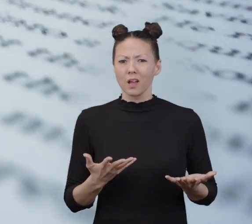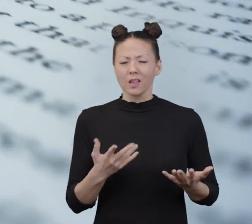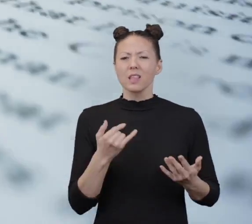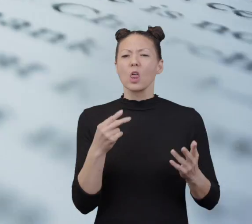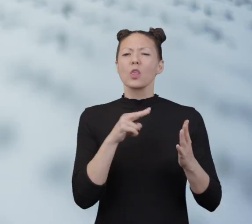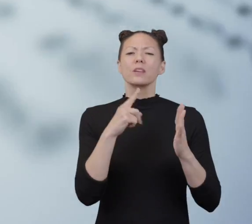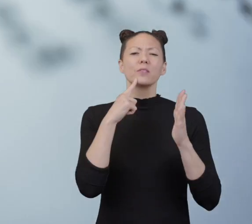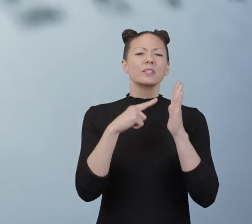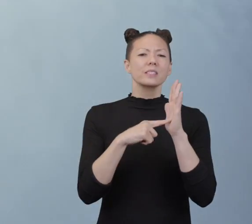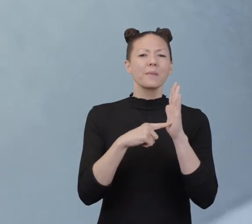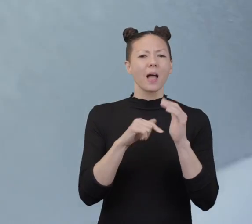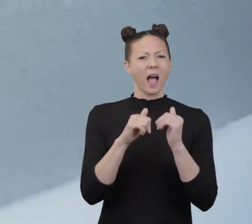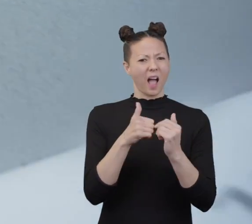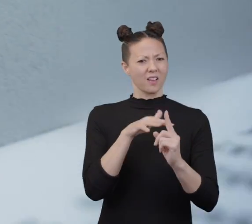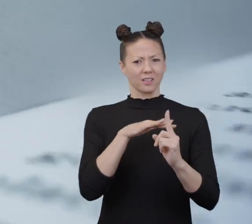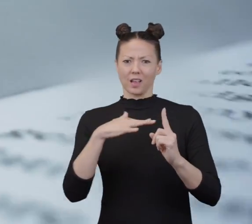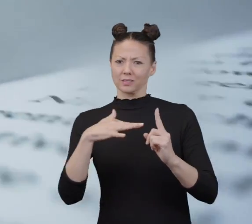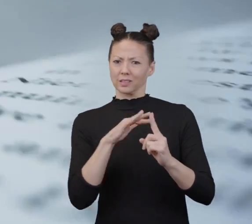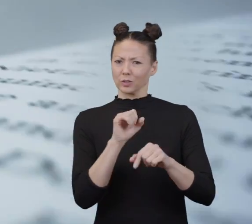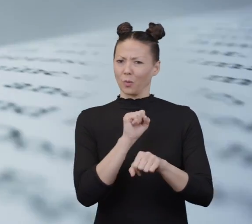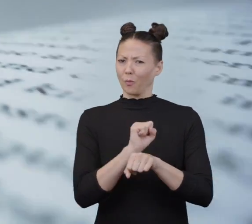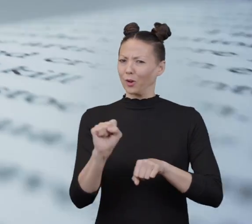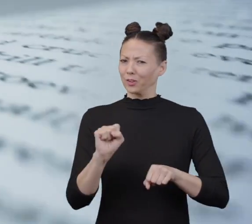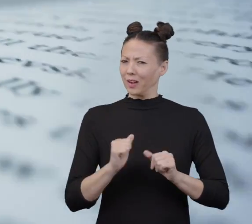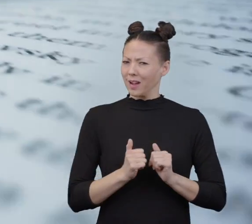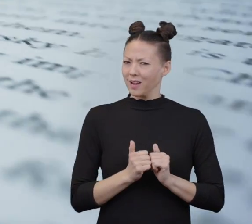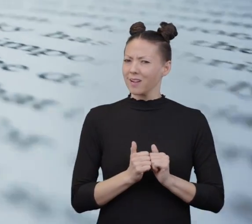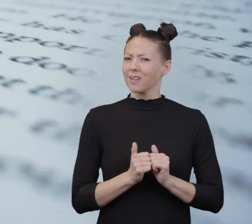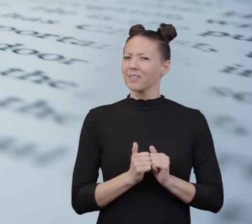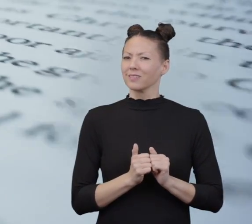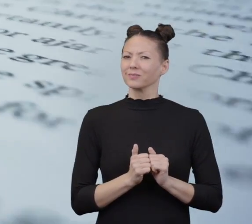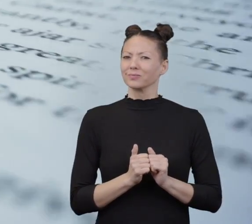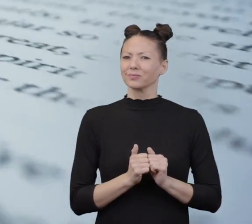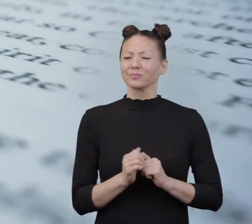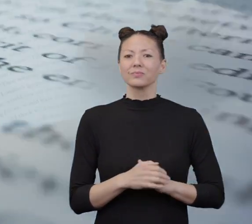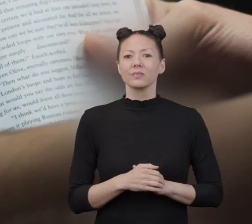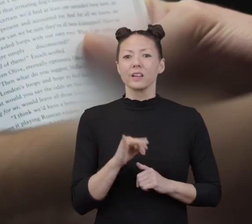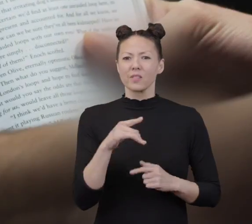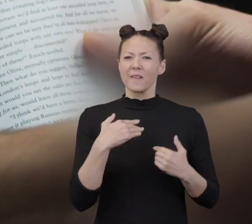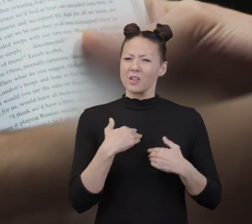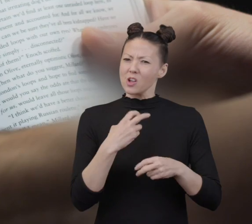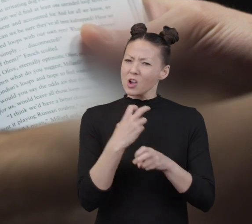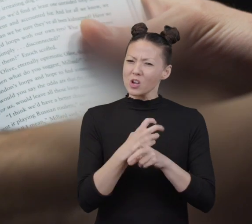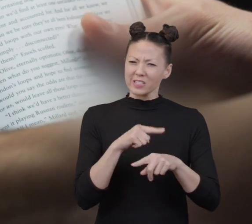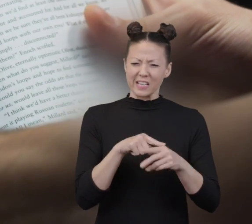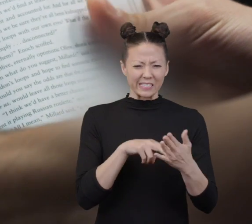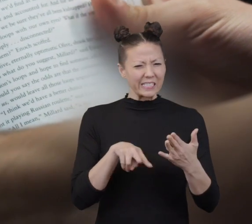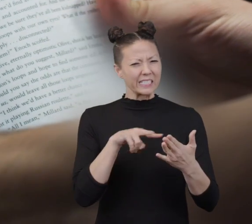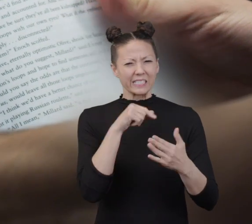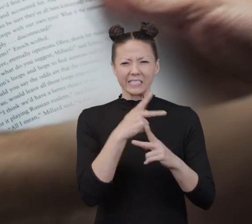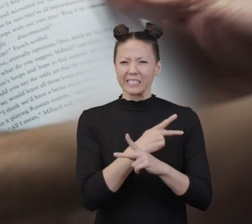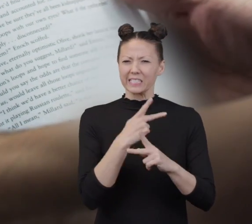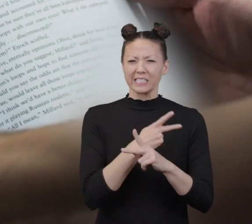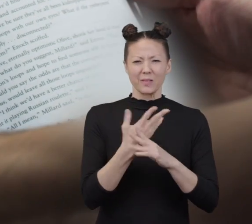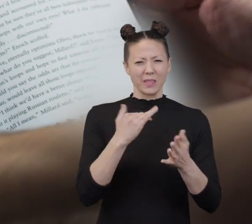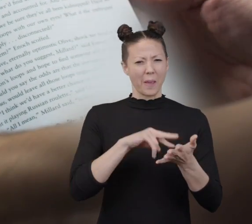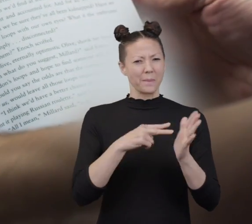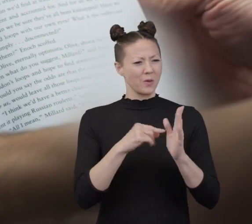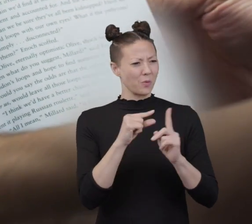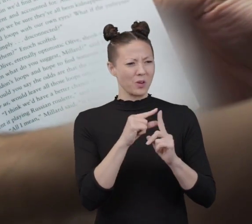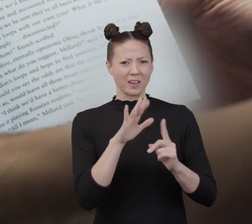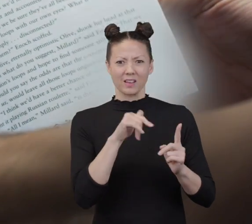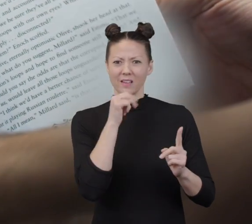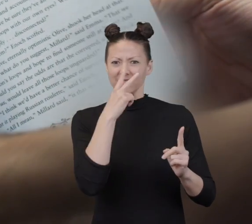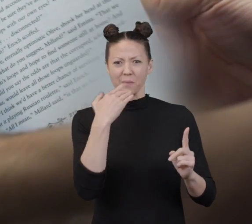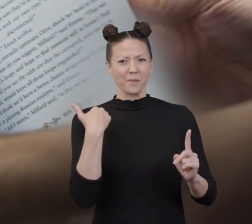is, let's look at an example of how context works. If you have a hard time figuring out the meaning of a